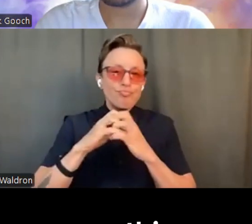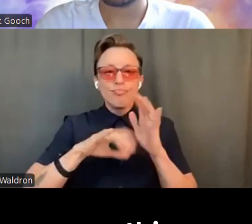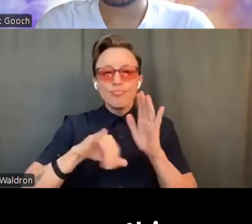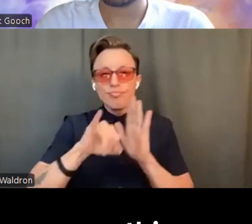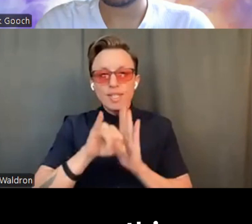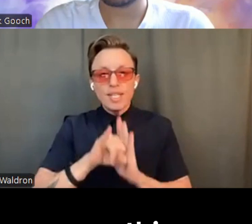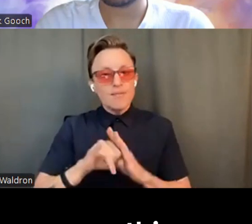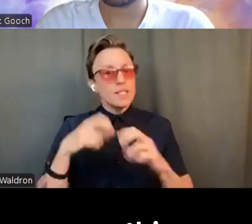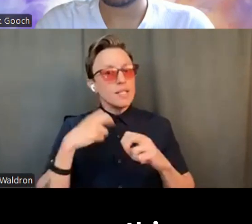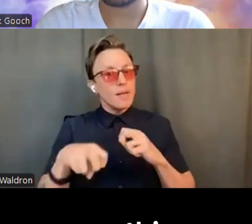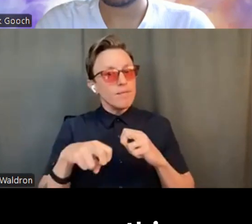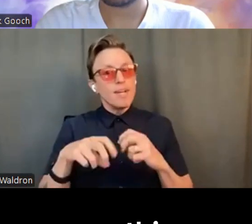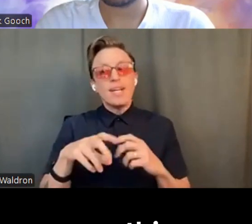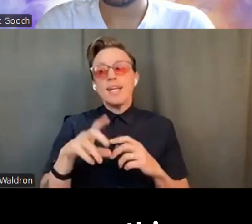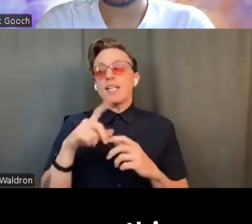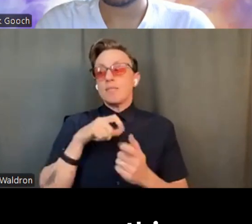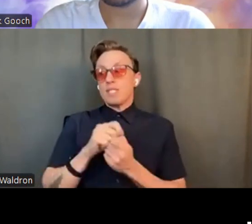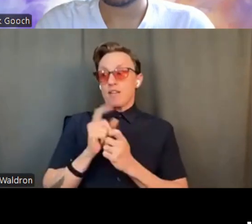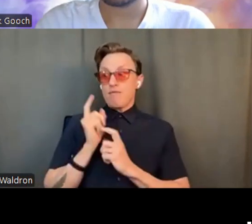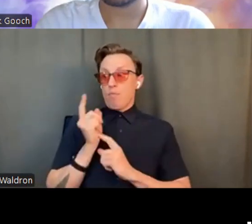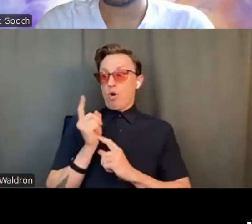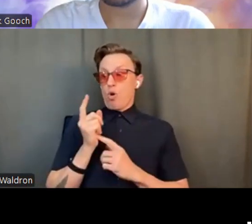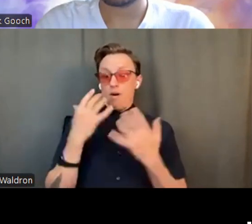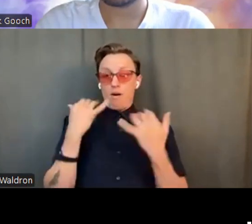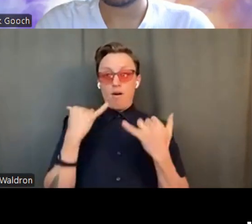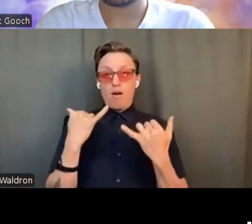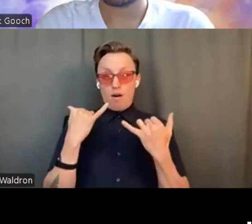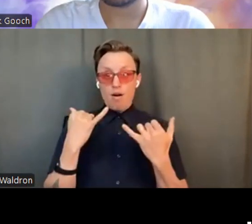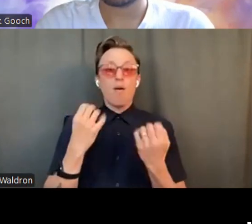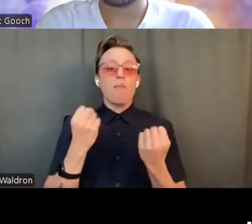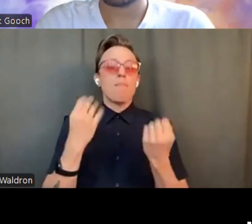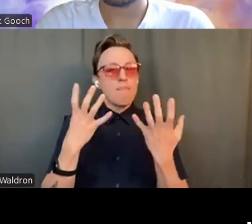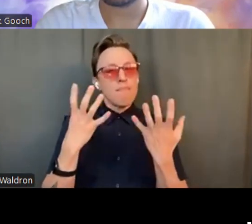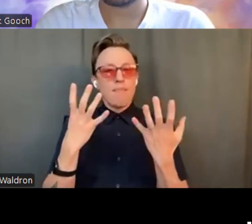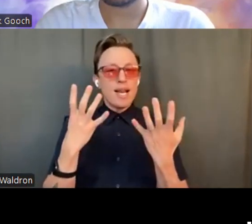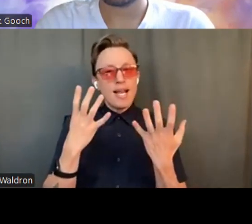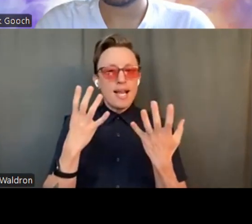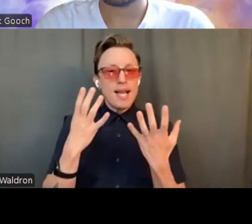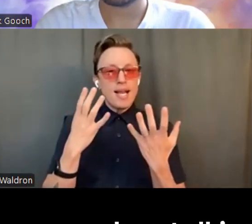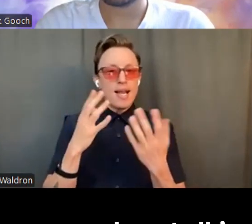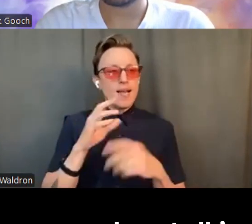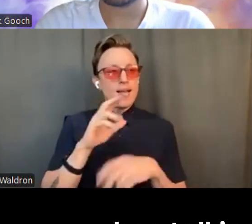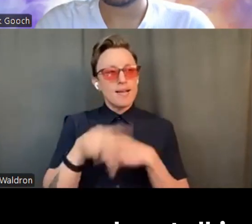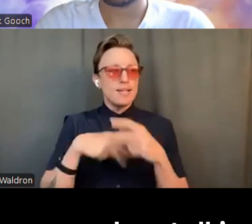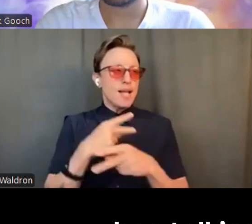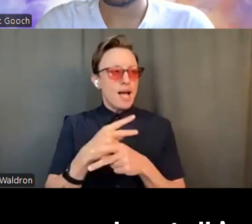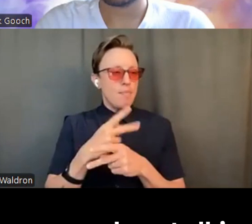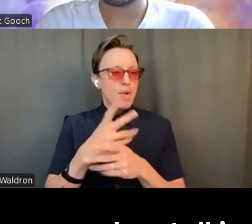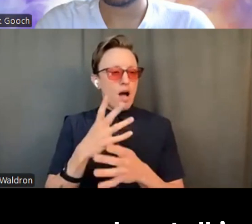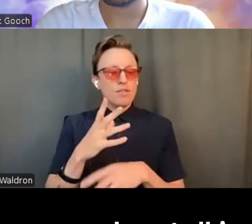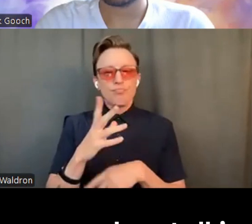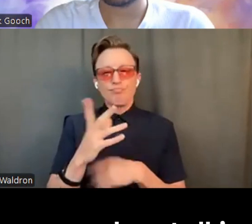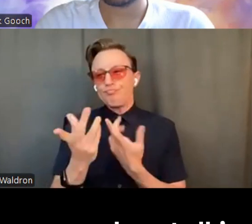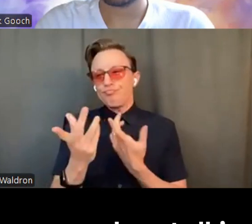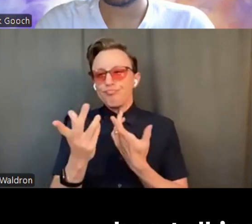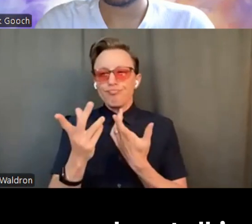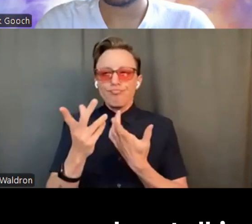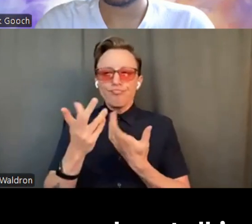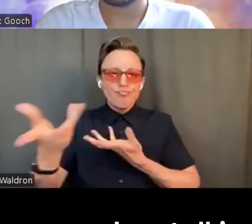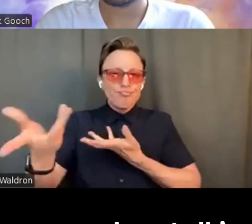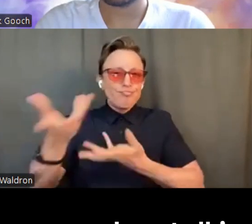particularly in this moment. I have had a lot of like rhetorical challenges when talking to people